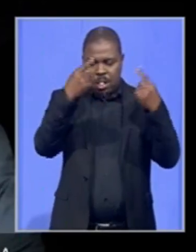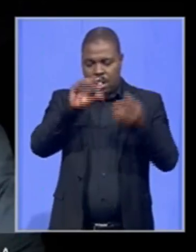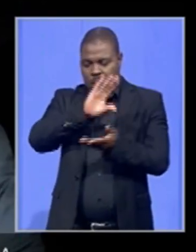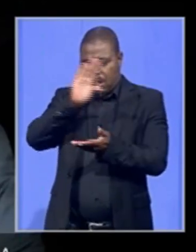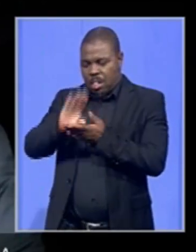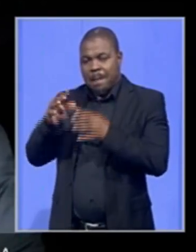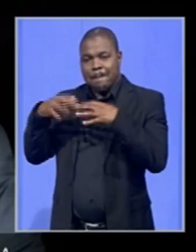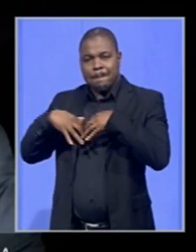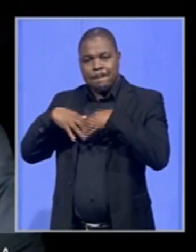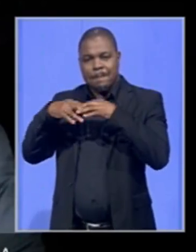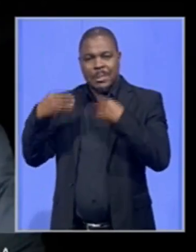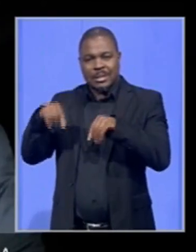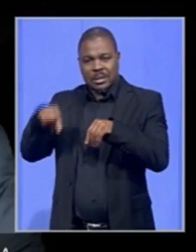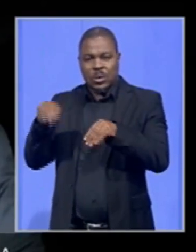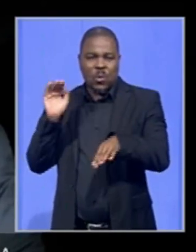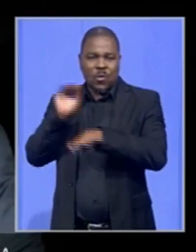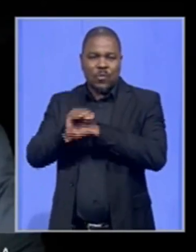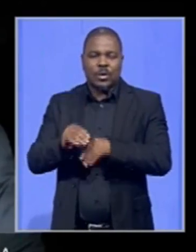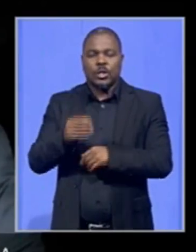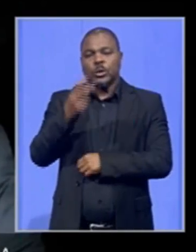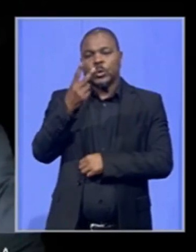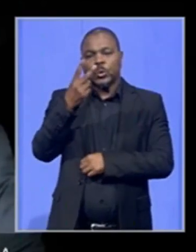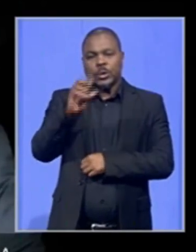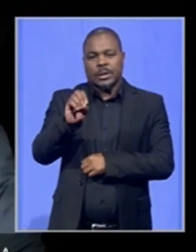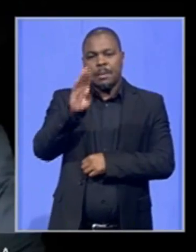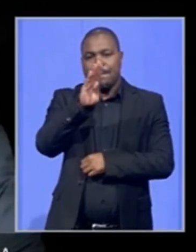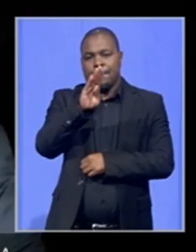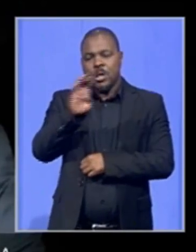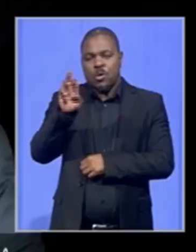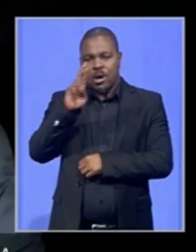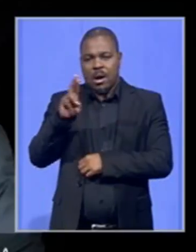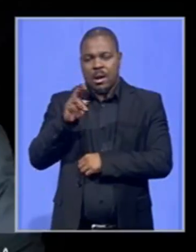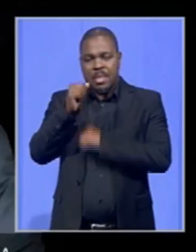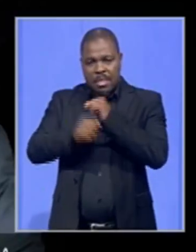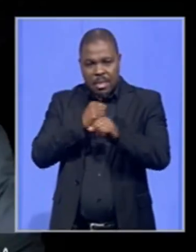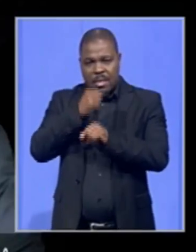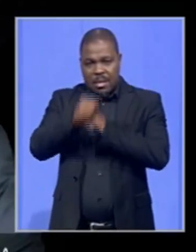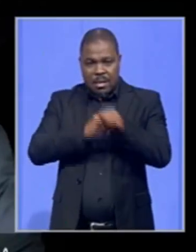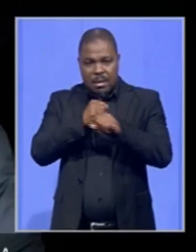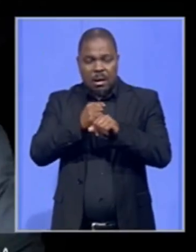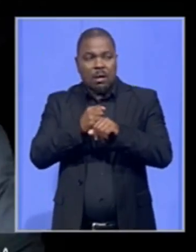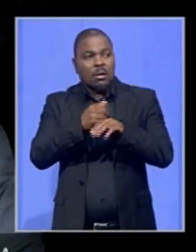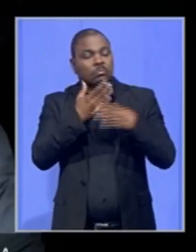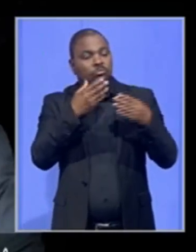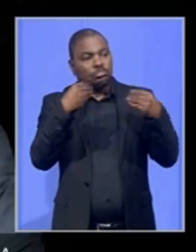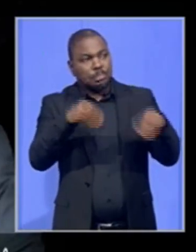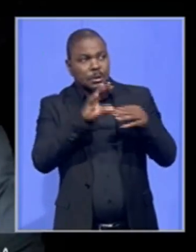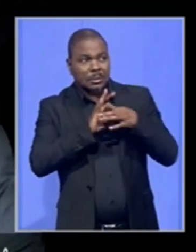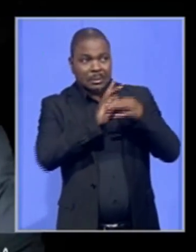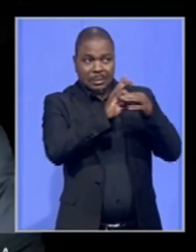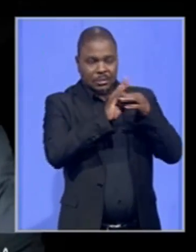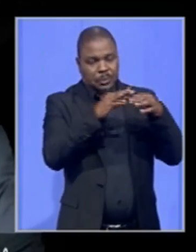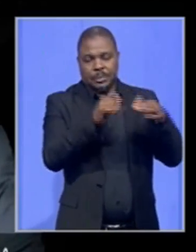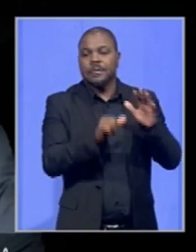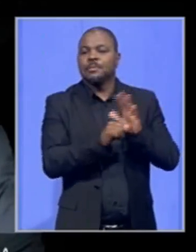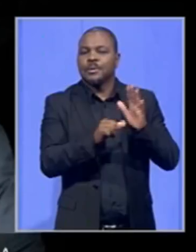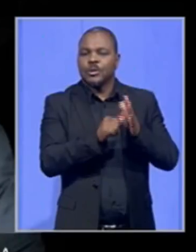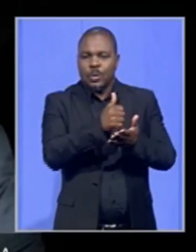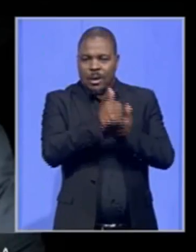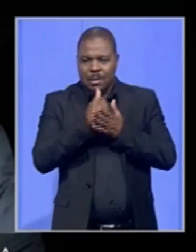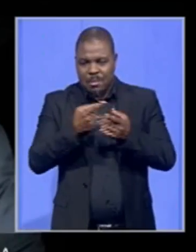trade exceeding $20 billion per annum. Our trade relations with the U.S. are important for our drive to grow